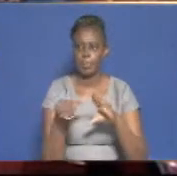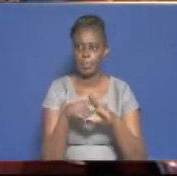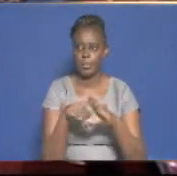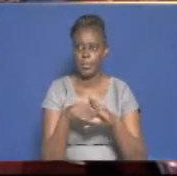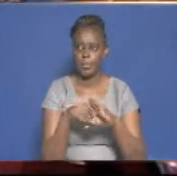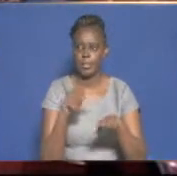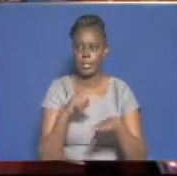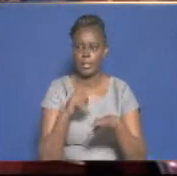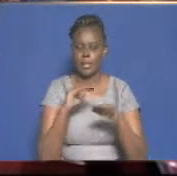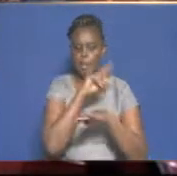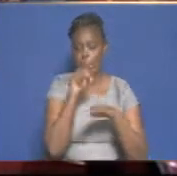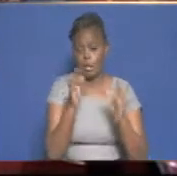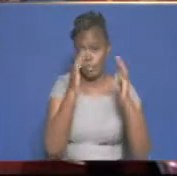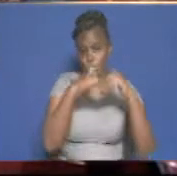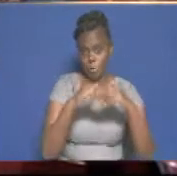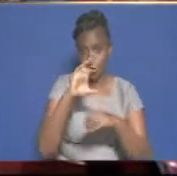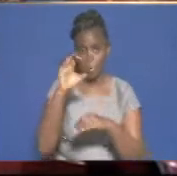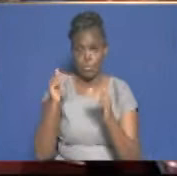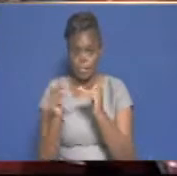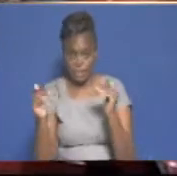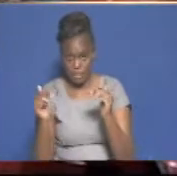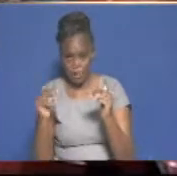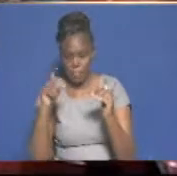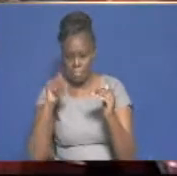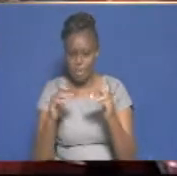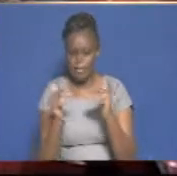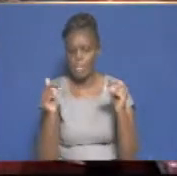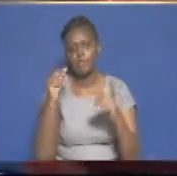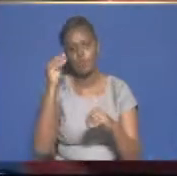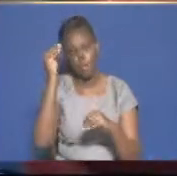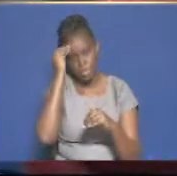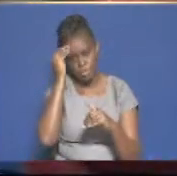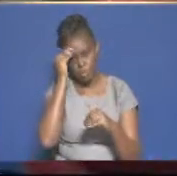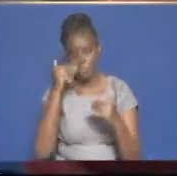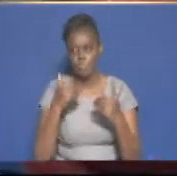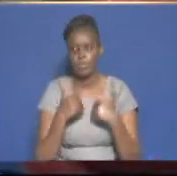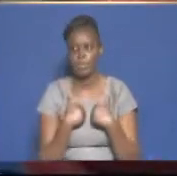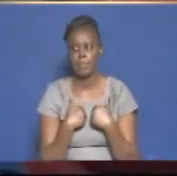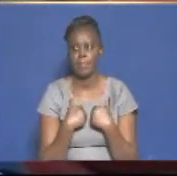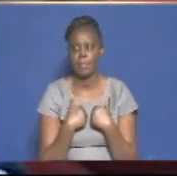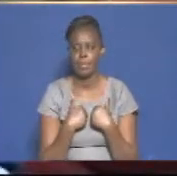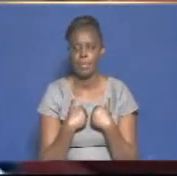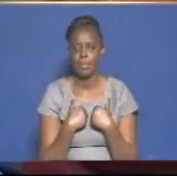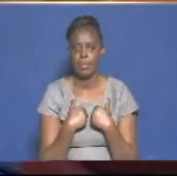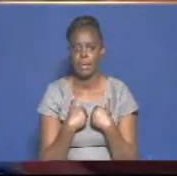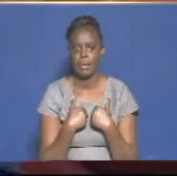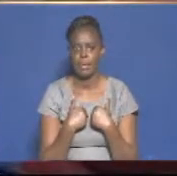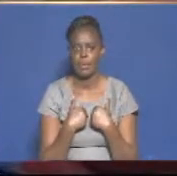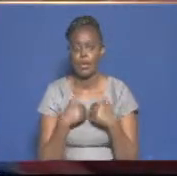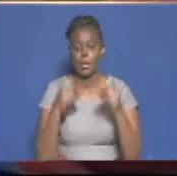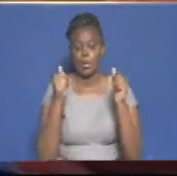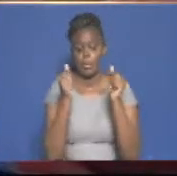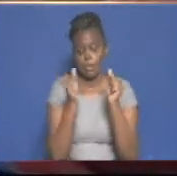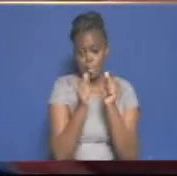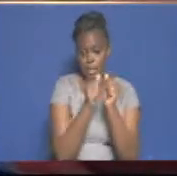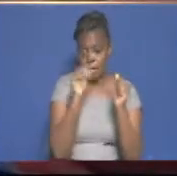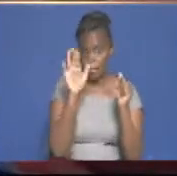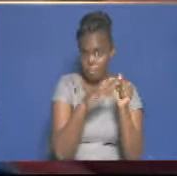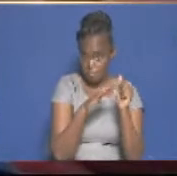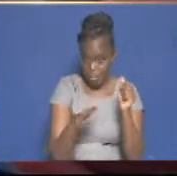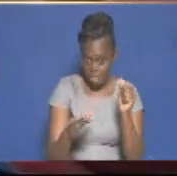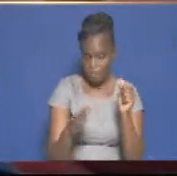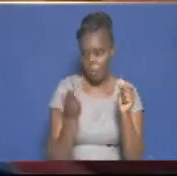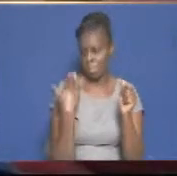whether at the National Assembly or at the county level, they have some level of education. Mr. Speaker, I was in 10th Parliament with Honorable Diwale and